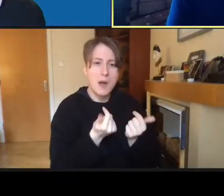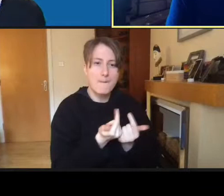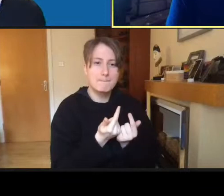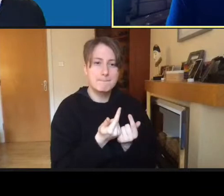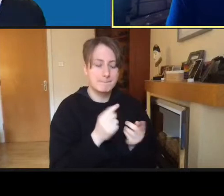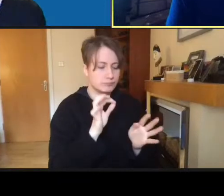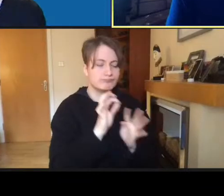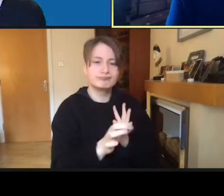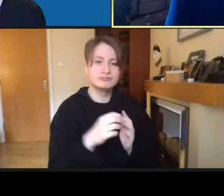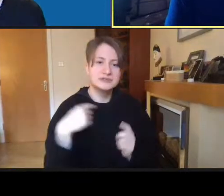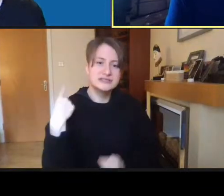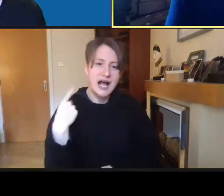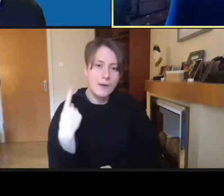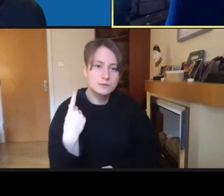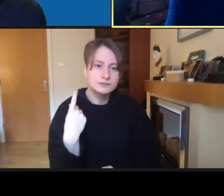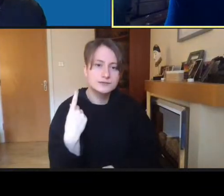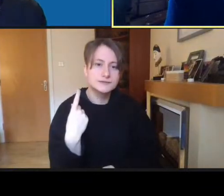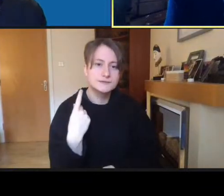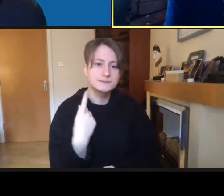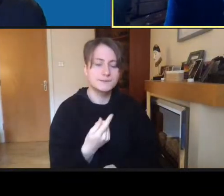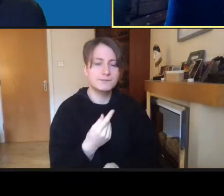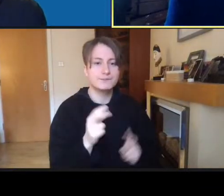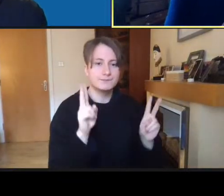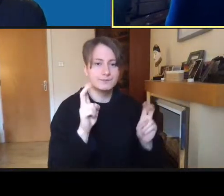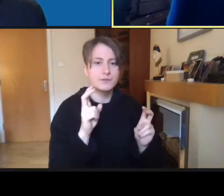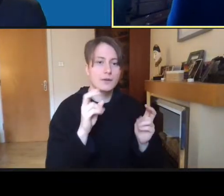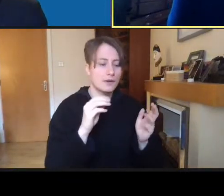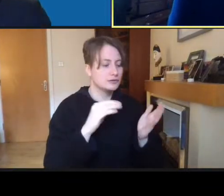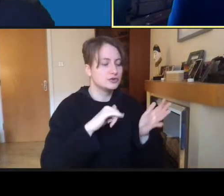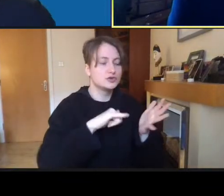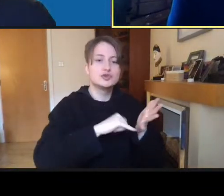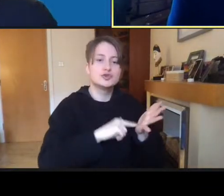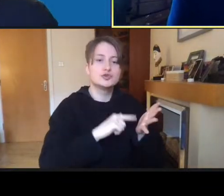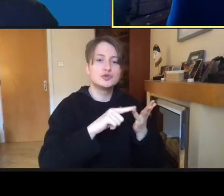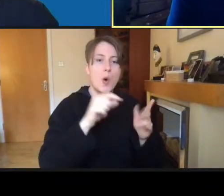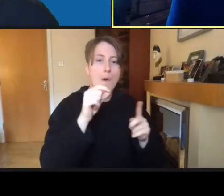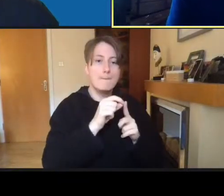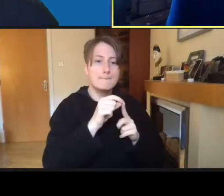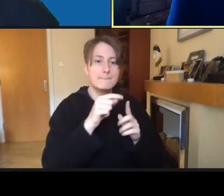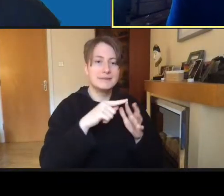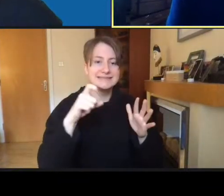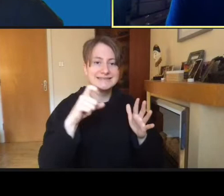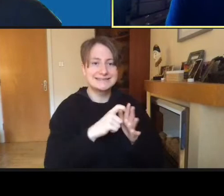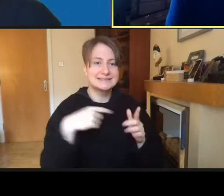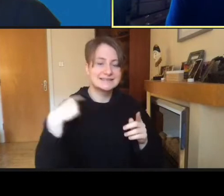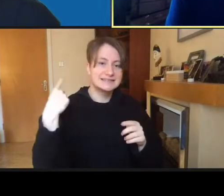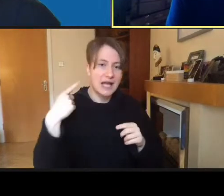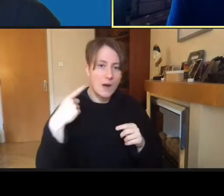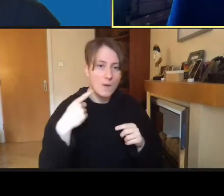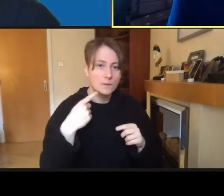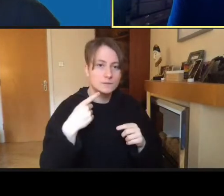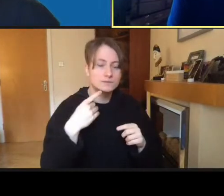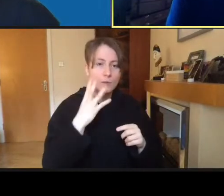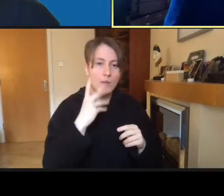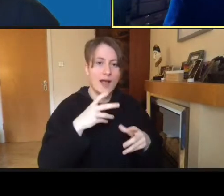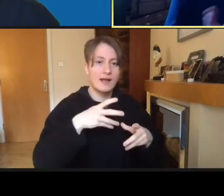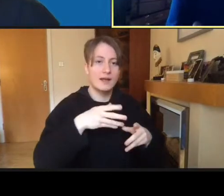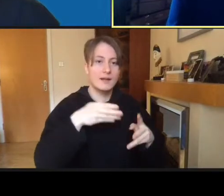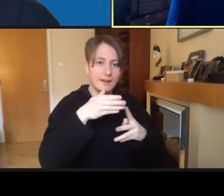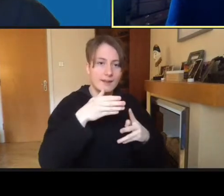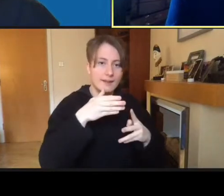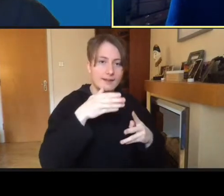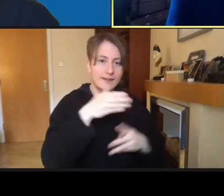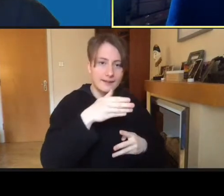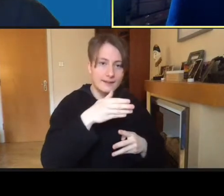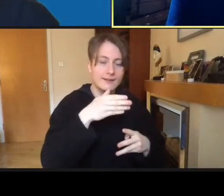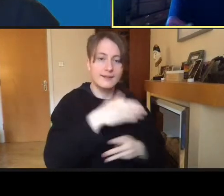He actually or stopped or muted sounds. He didn't actually use a mute as such, but of